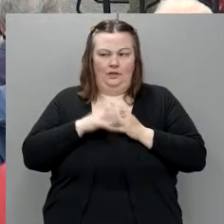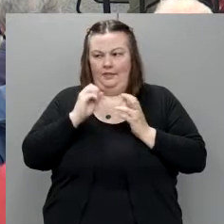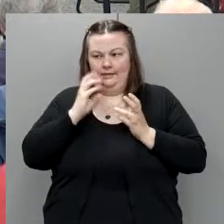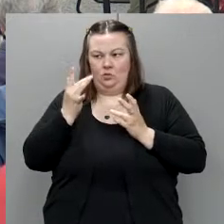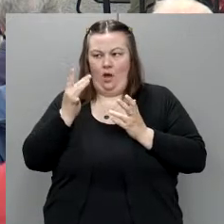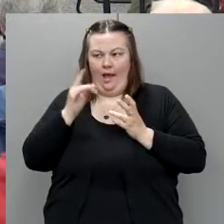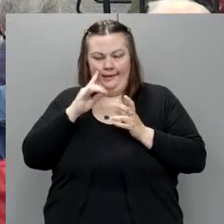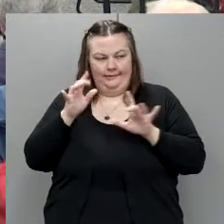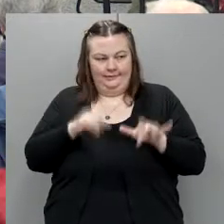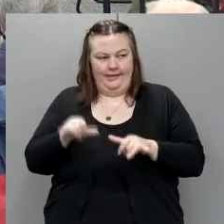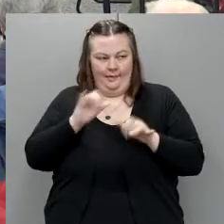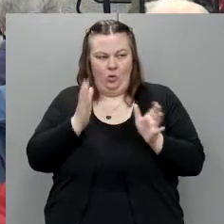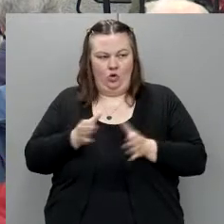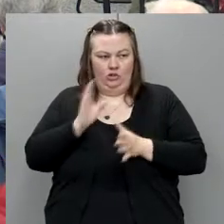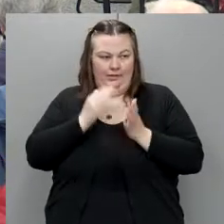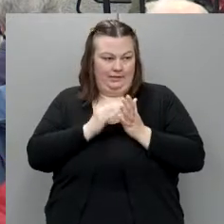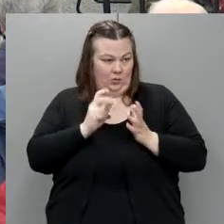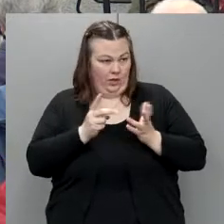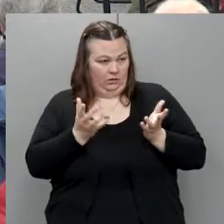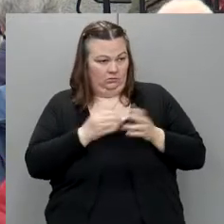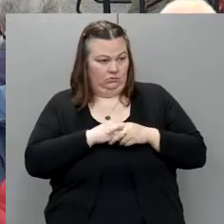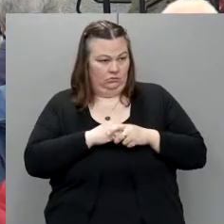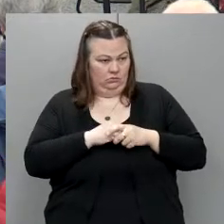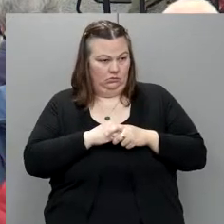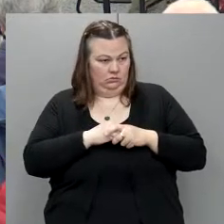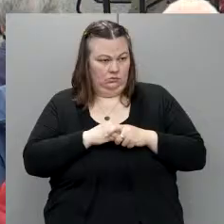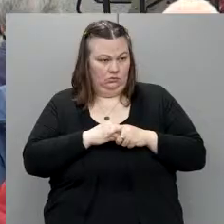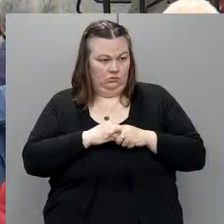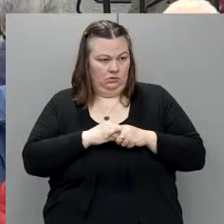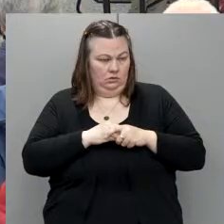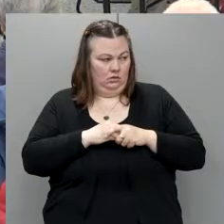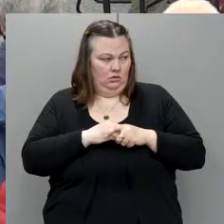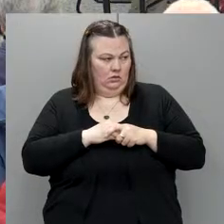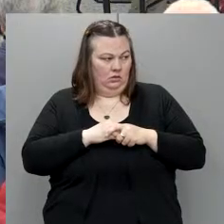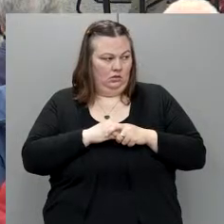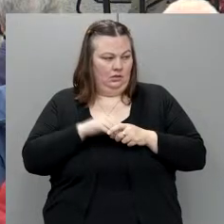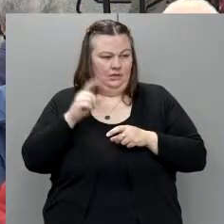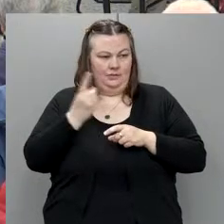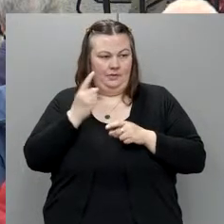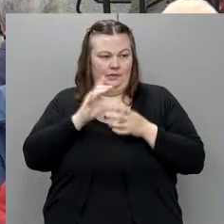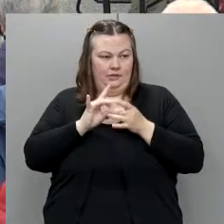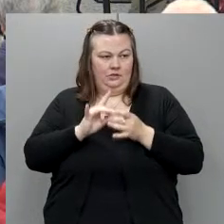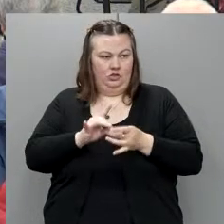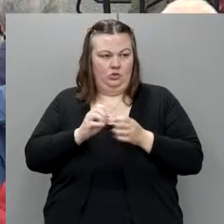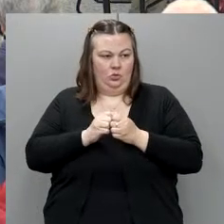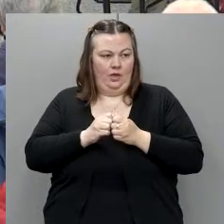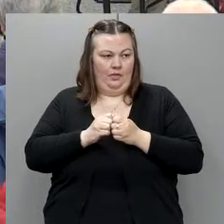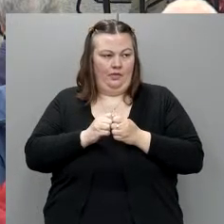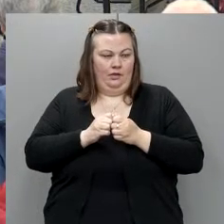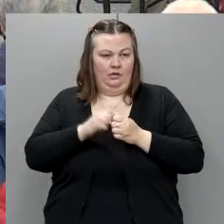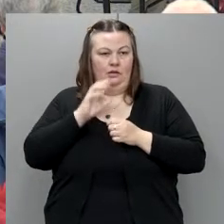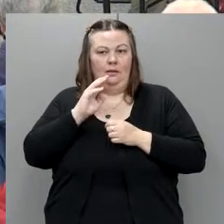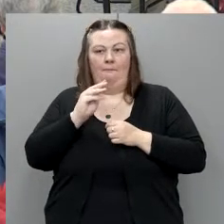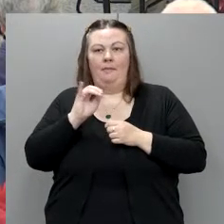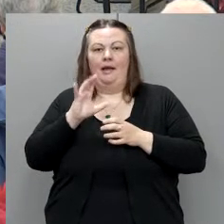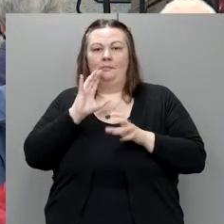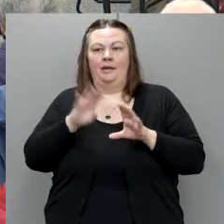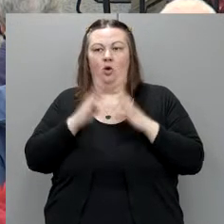that's why I'm doing it in the same order. Is that okay? It has something to do with the microphones being open.